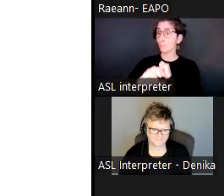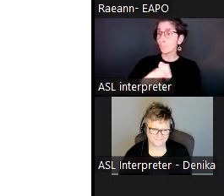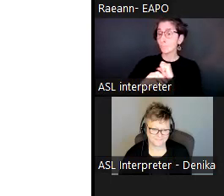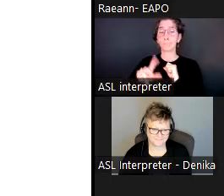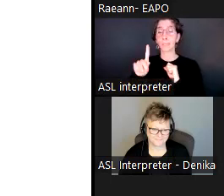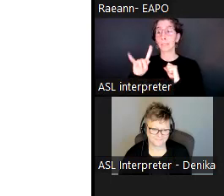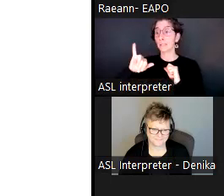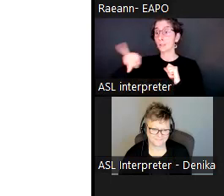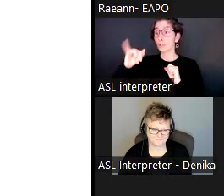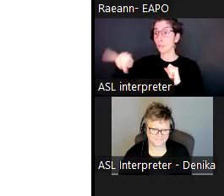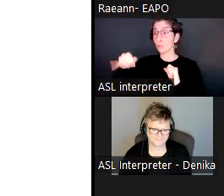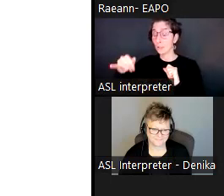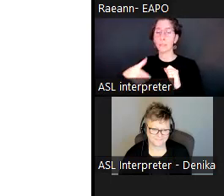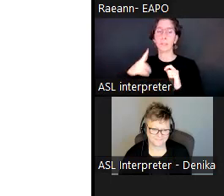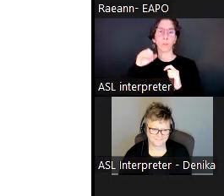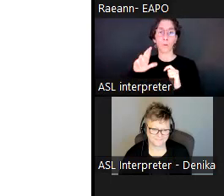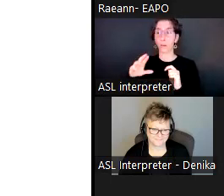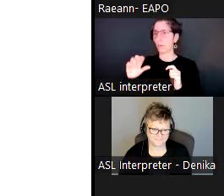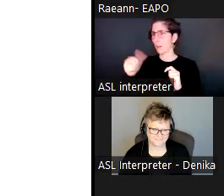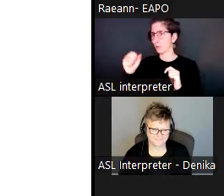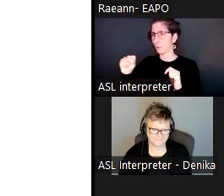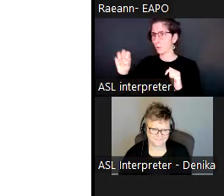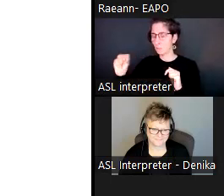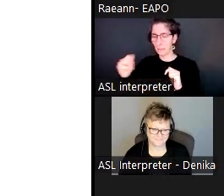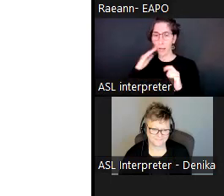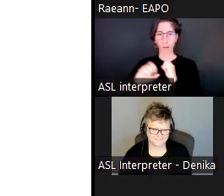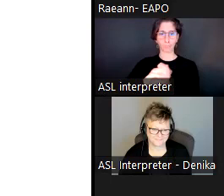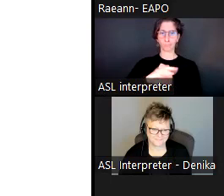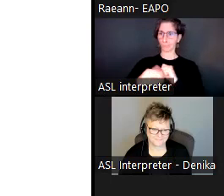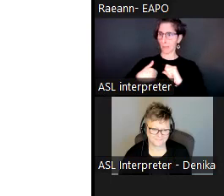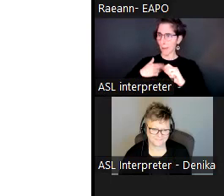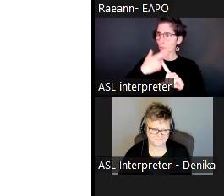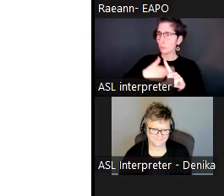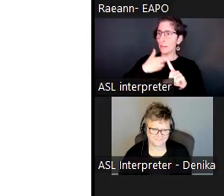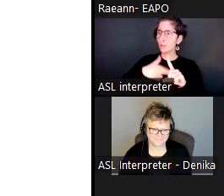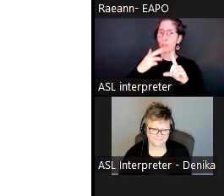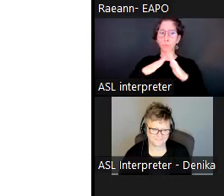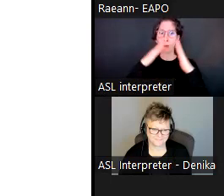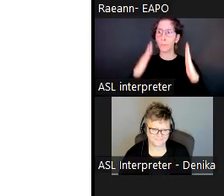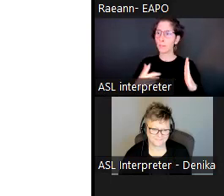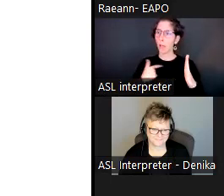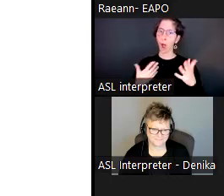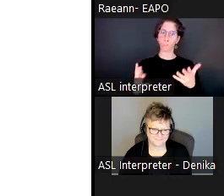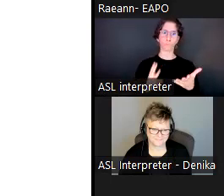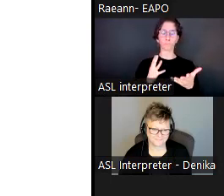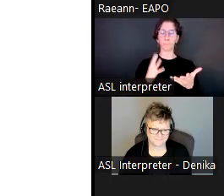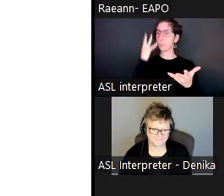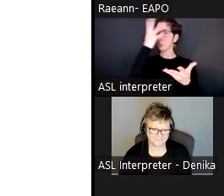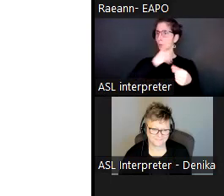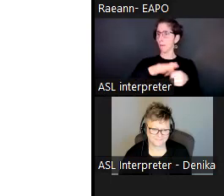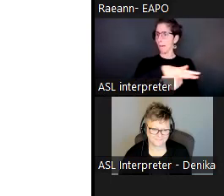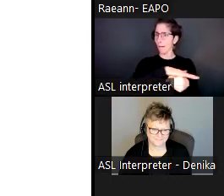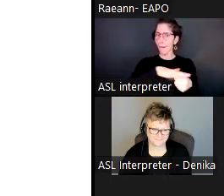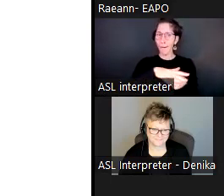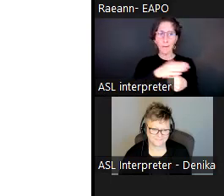to post these advertisements. So the property is usually located in a really nice area of a really